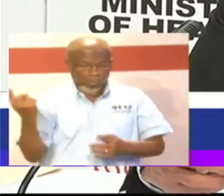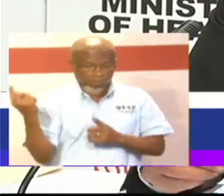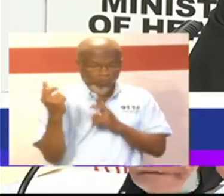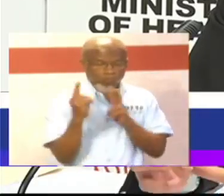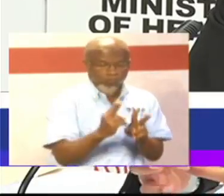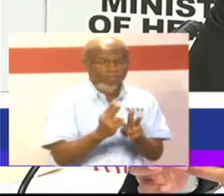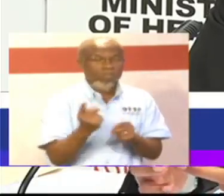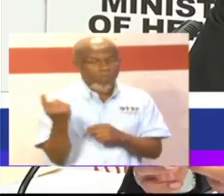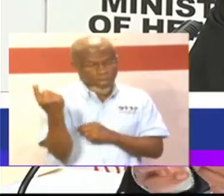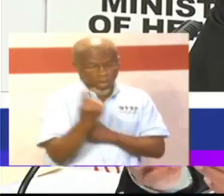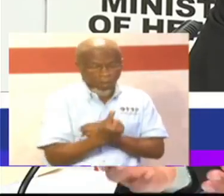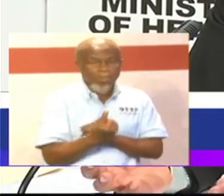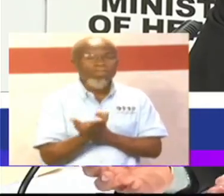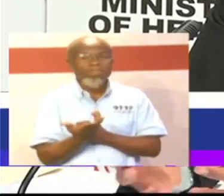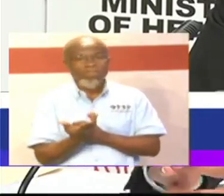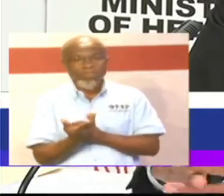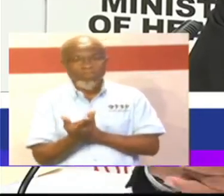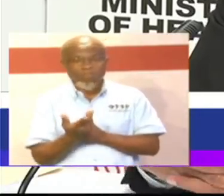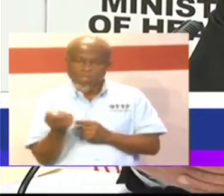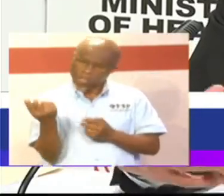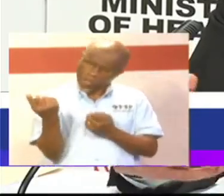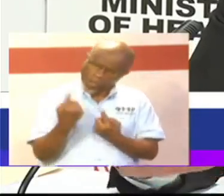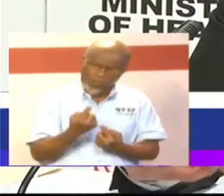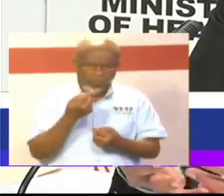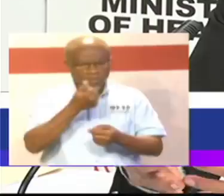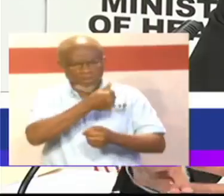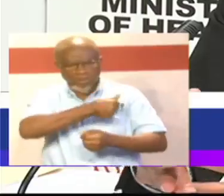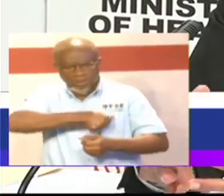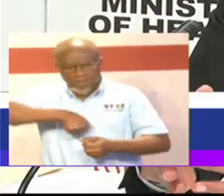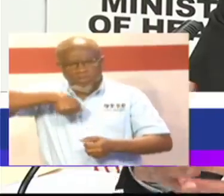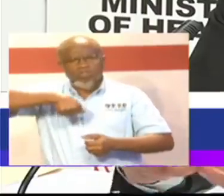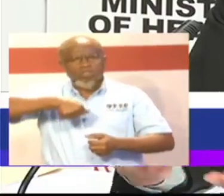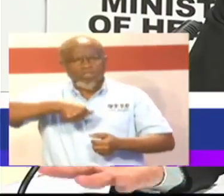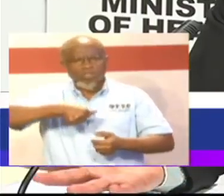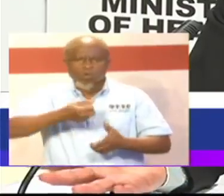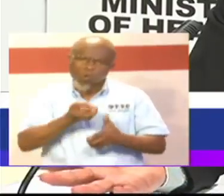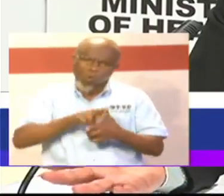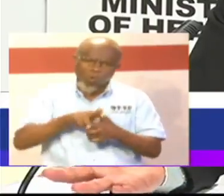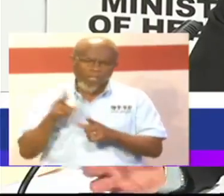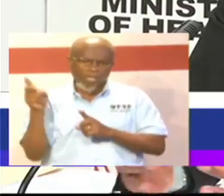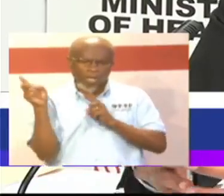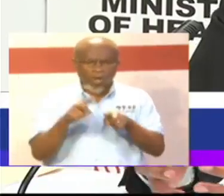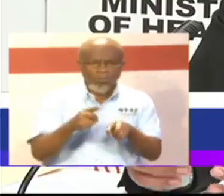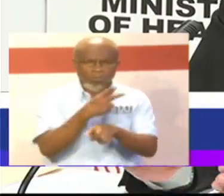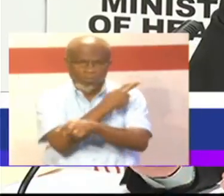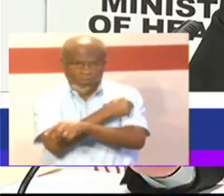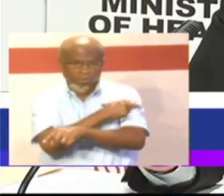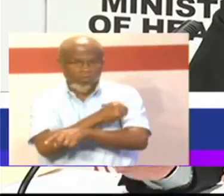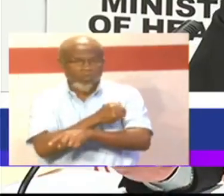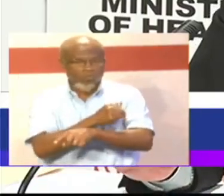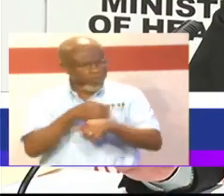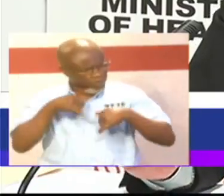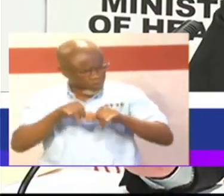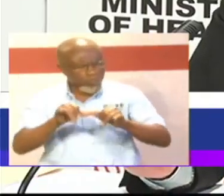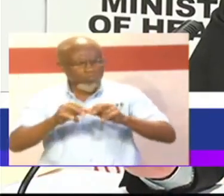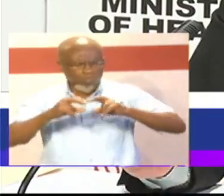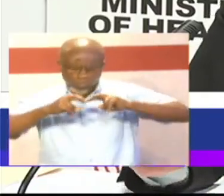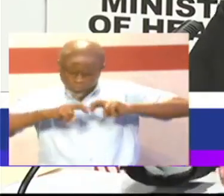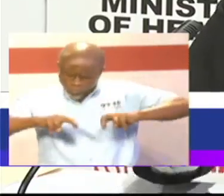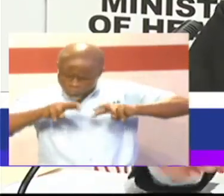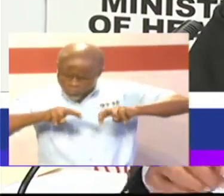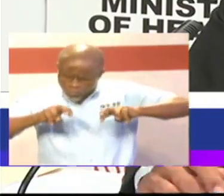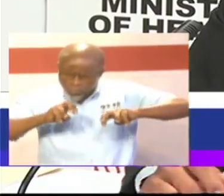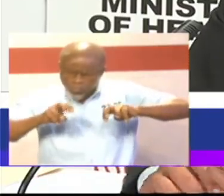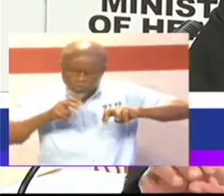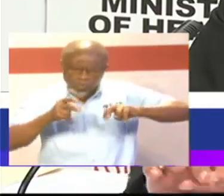being admitted for surgeries, or if they're being induced or being admitted to hospital in general. So we do a lot of screening,